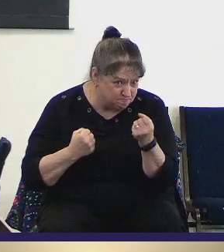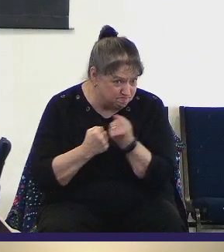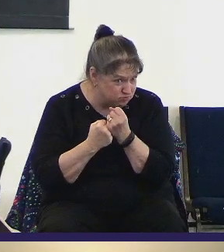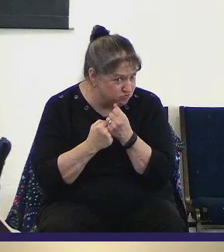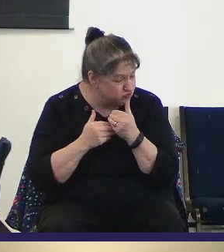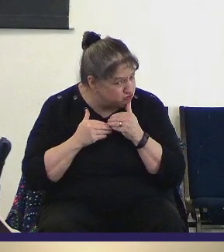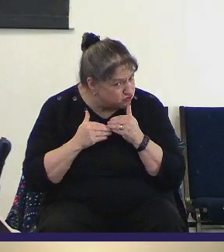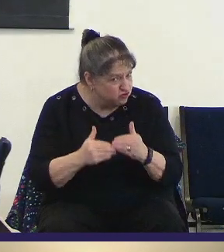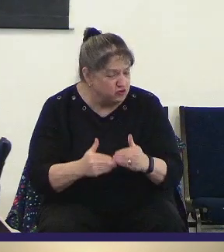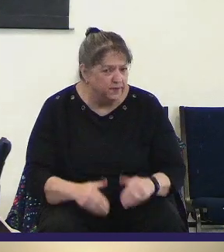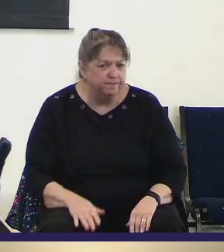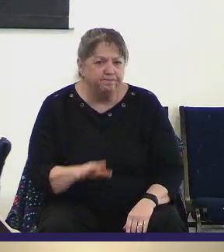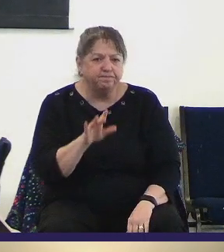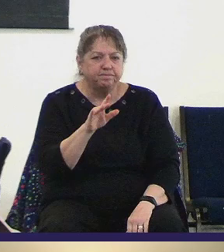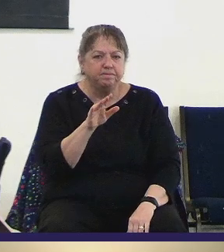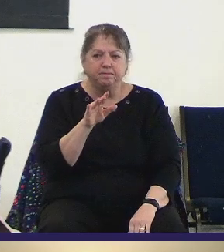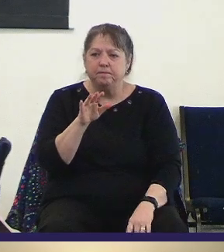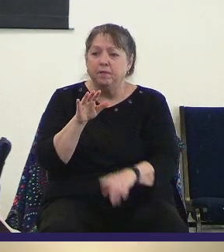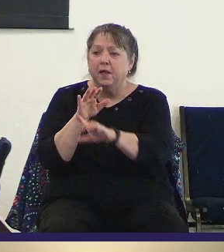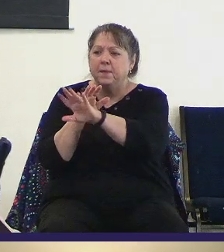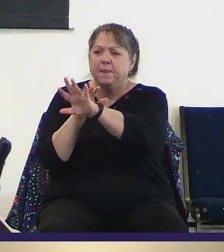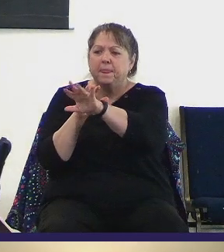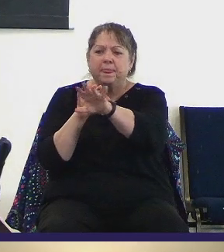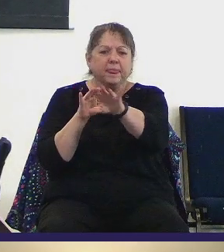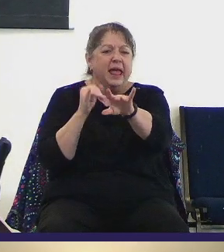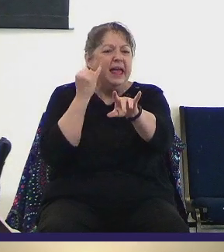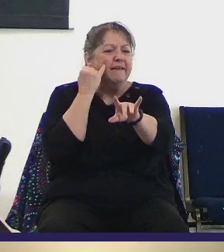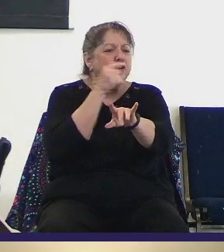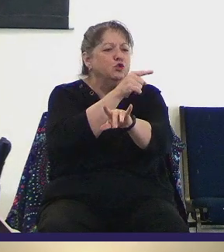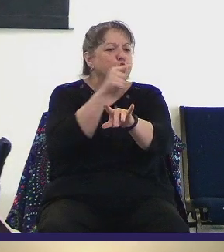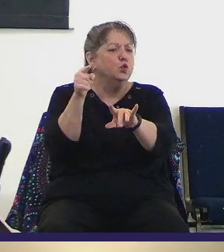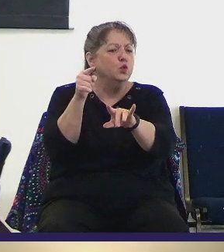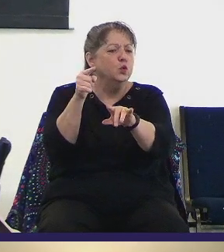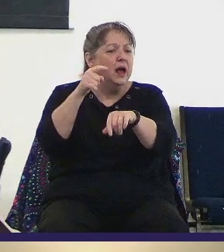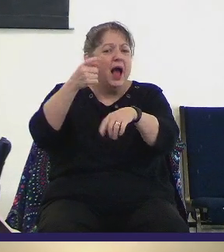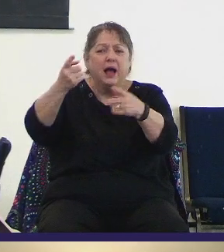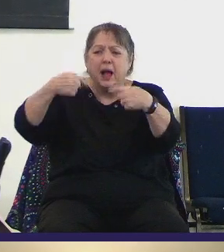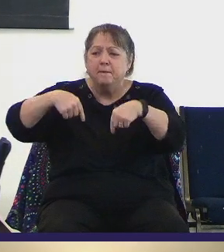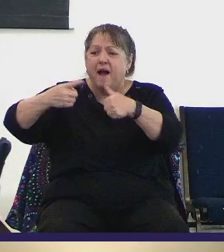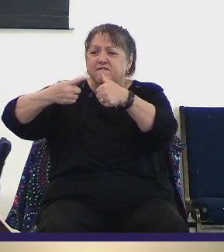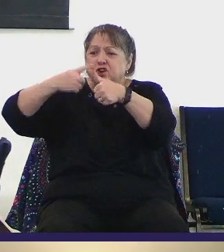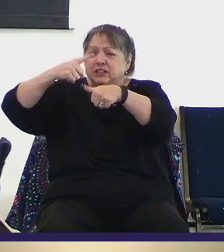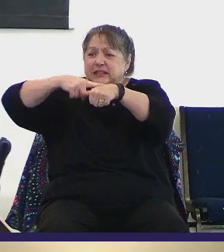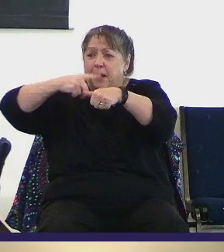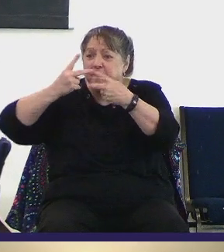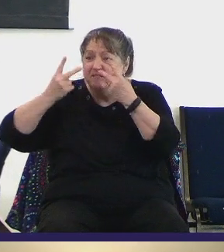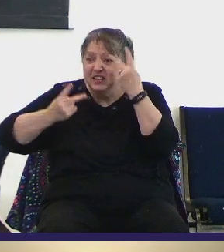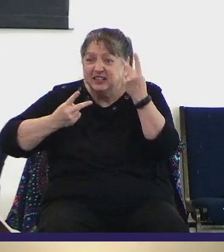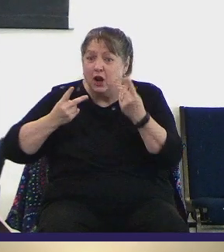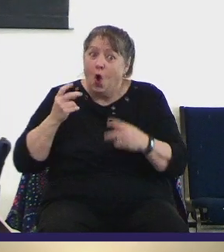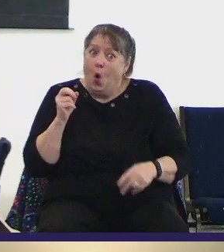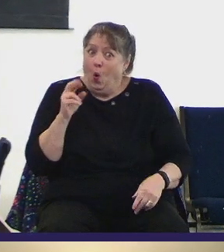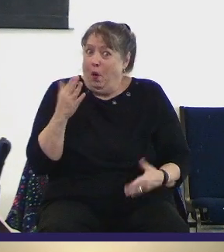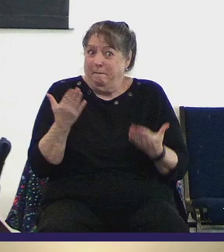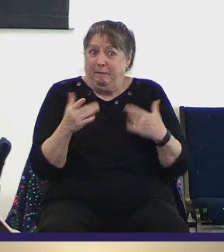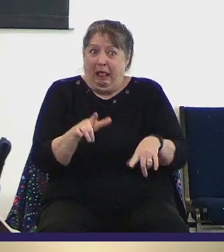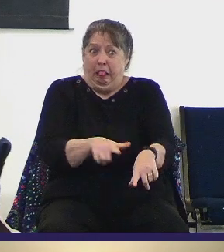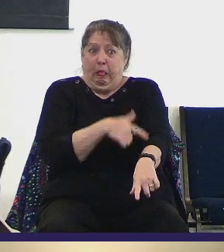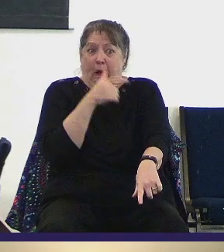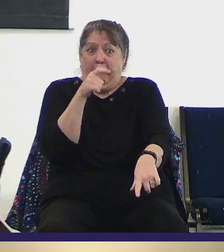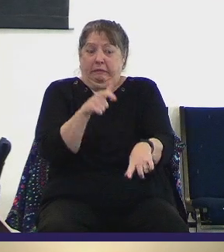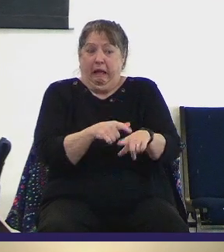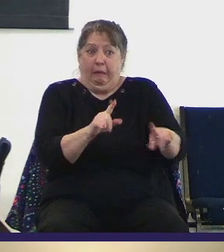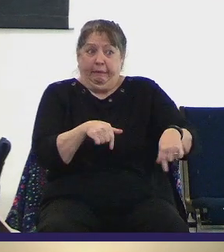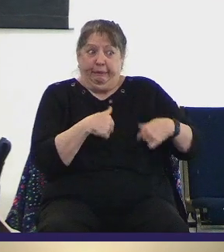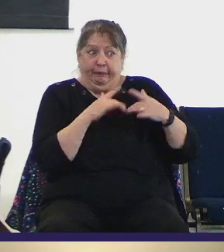say a few things here. First of all, if you're here for the first time, if you're visiting us for the first time, if it's been a first time in,